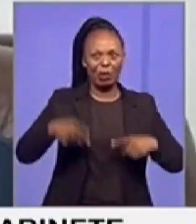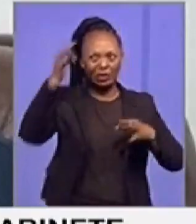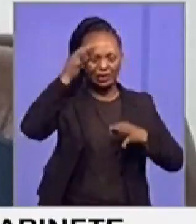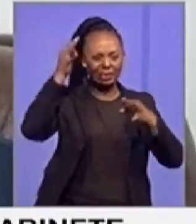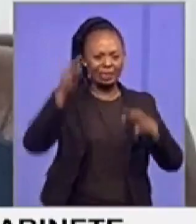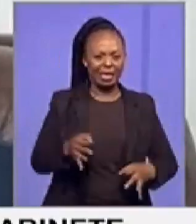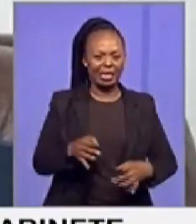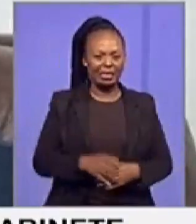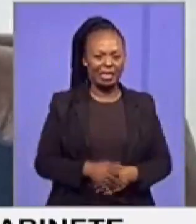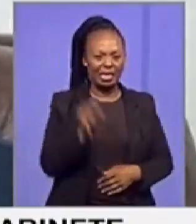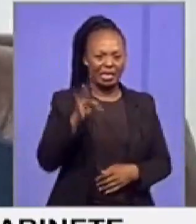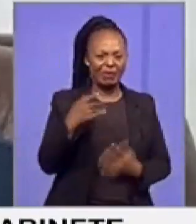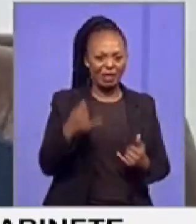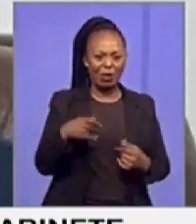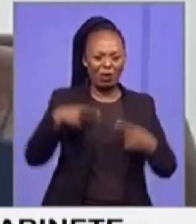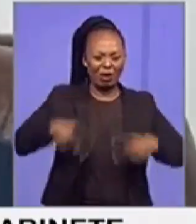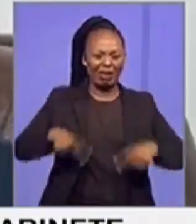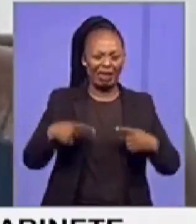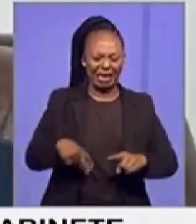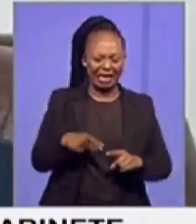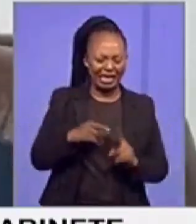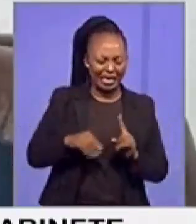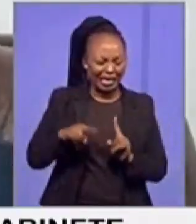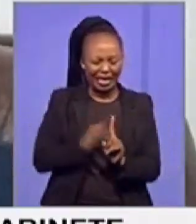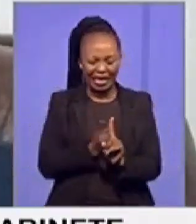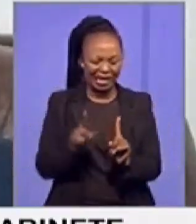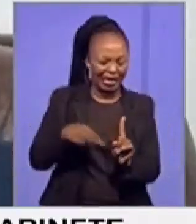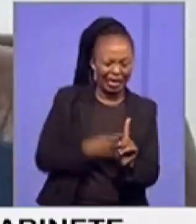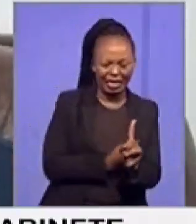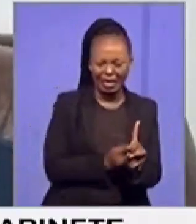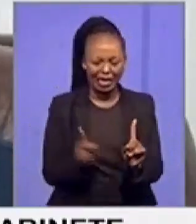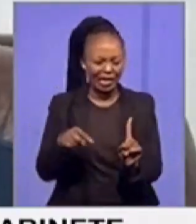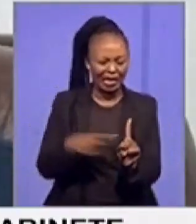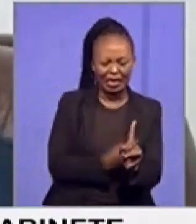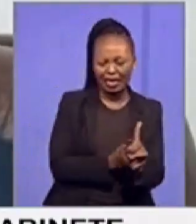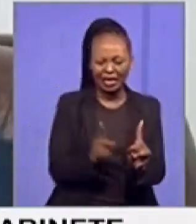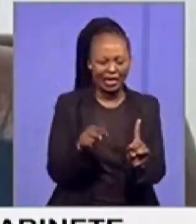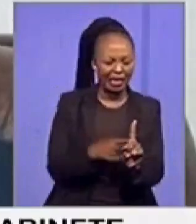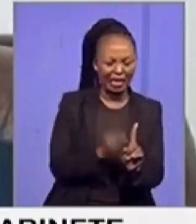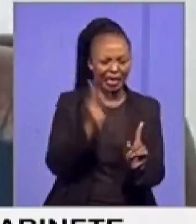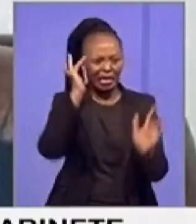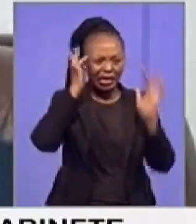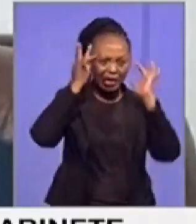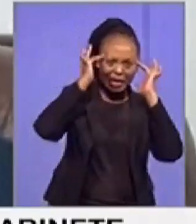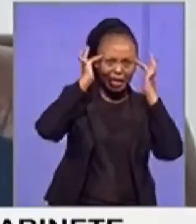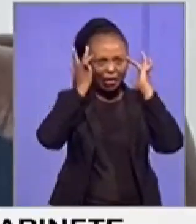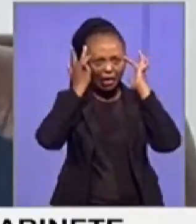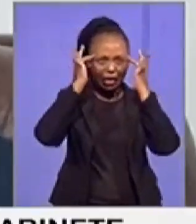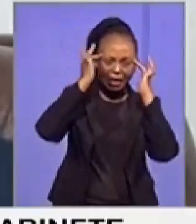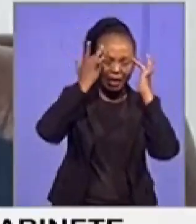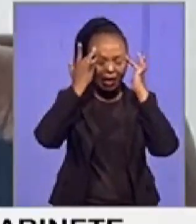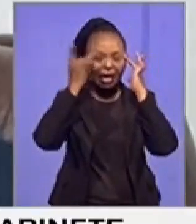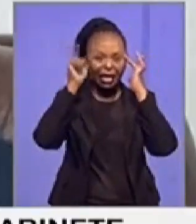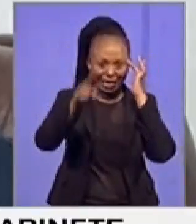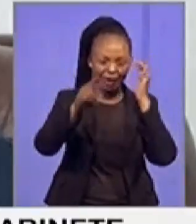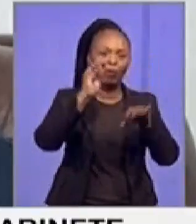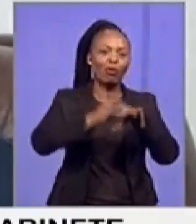e kare o ntsa pota mo e leng hore o tshwantsa tobe le bothata teng ke mo bothata bo leng teng